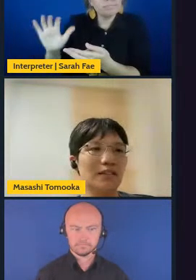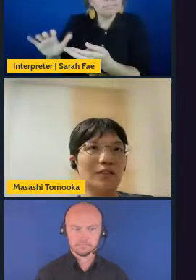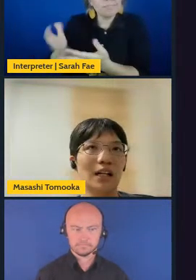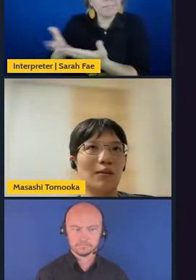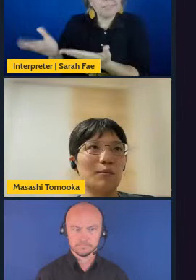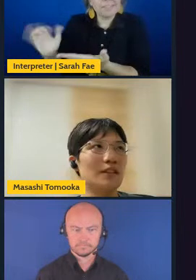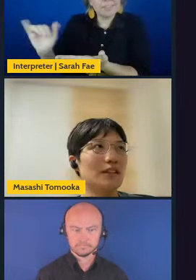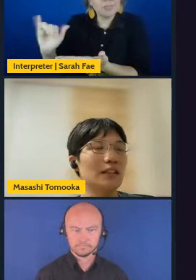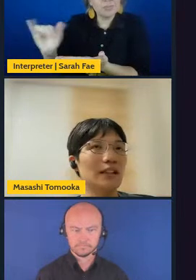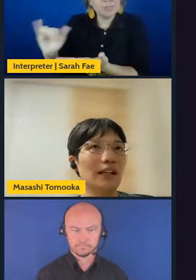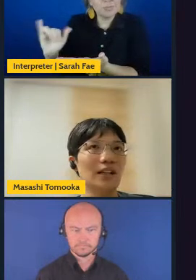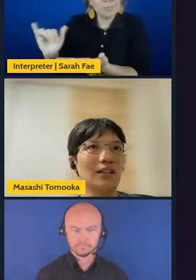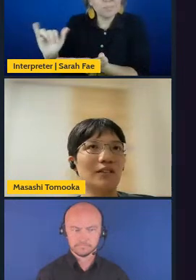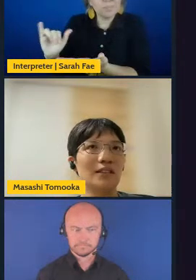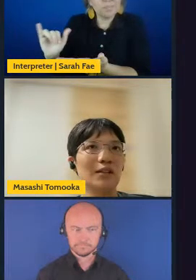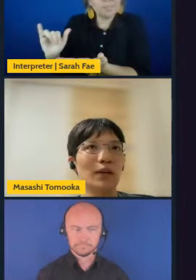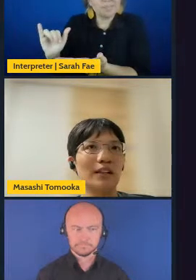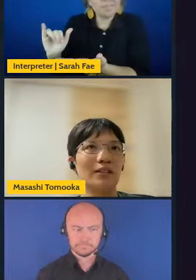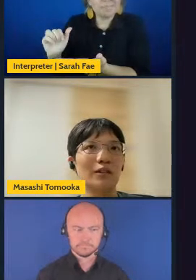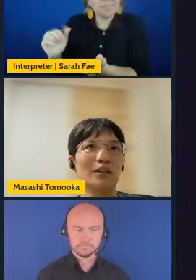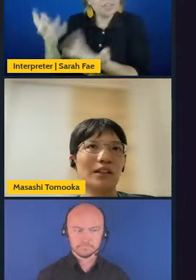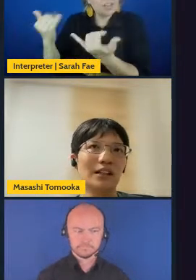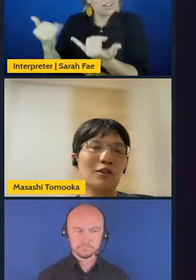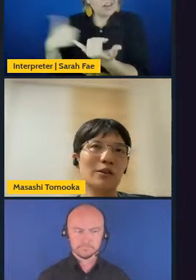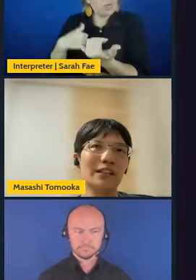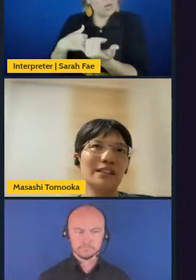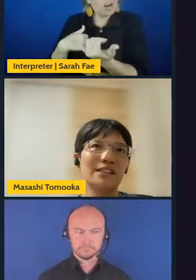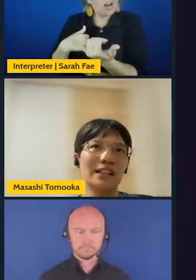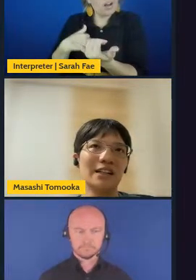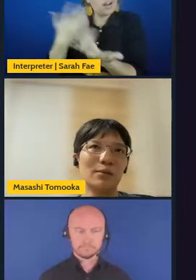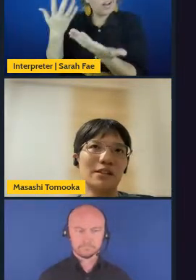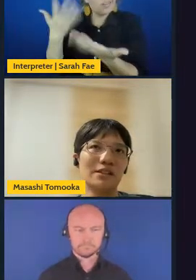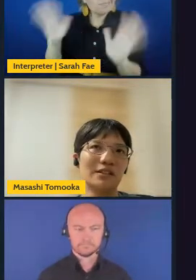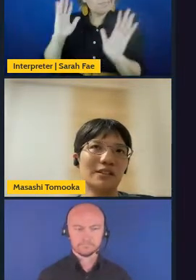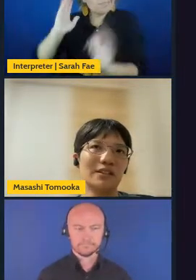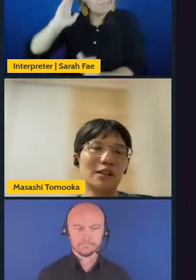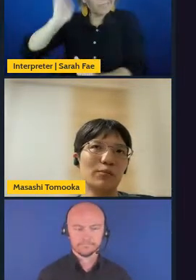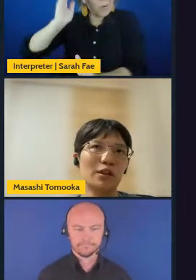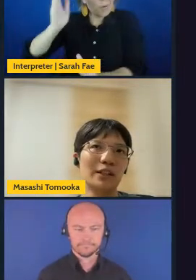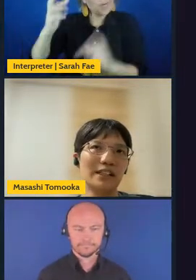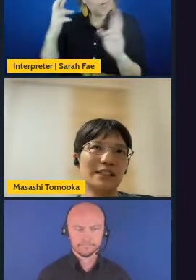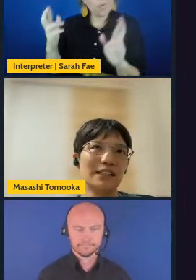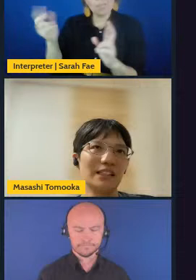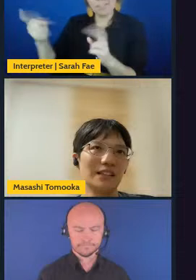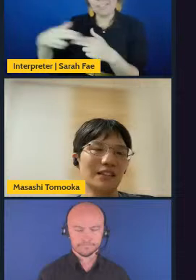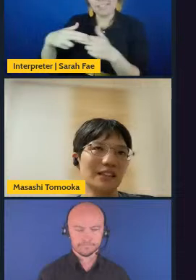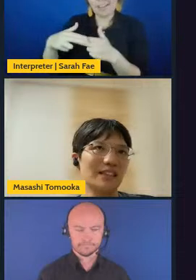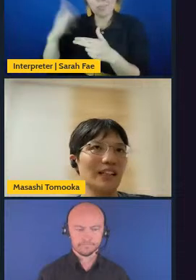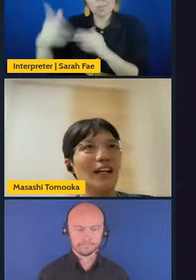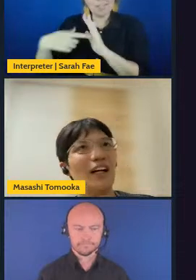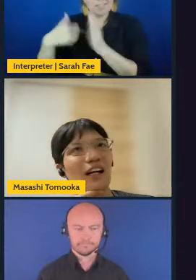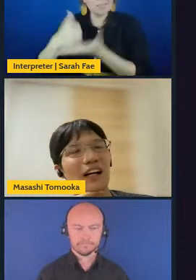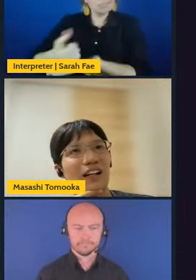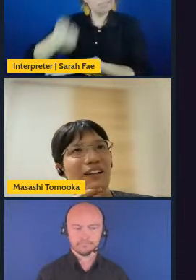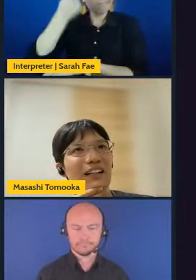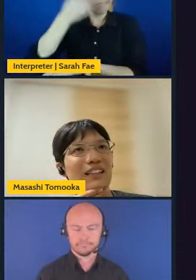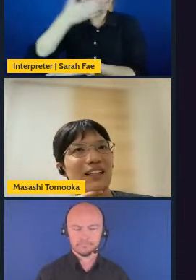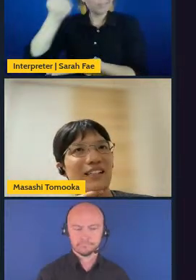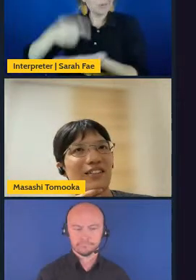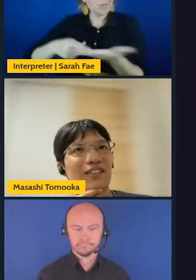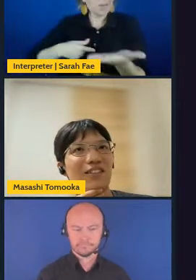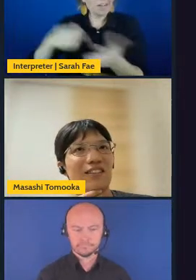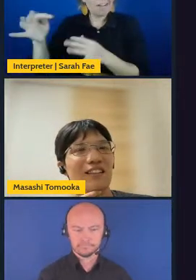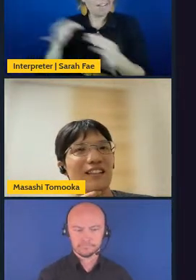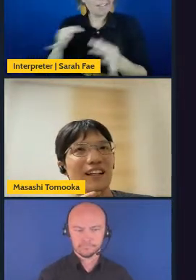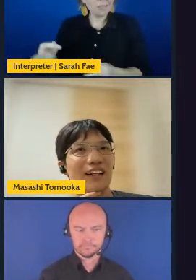Okay, so I'm now closing my talk. Hopefully this slide helps you to improve your CDK usage. And as